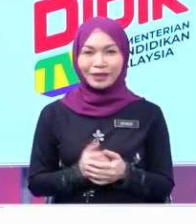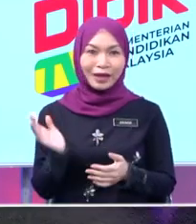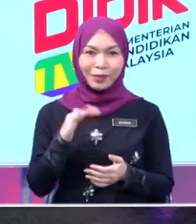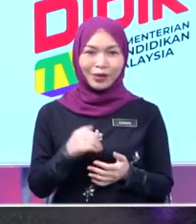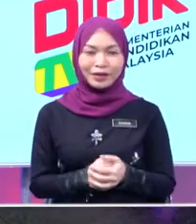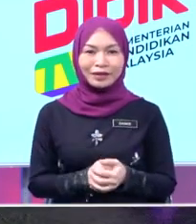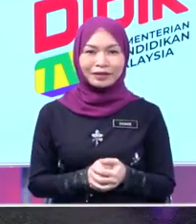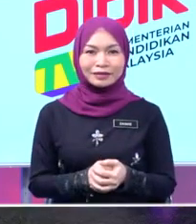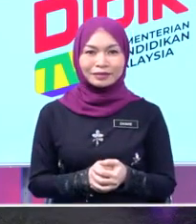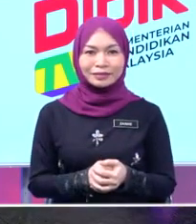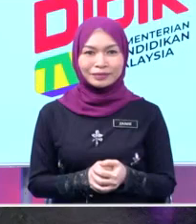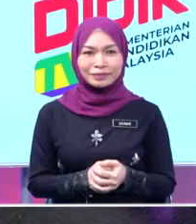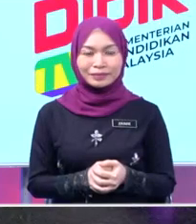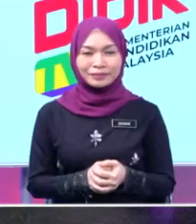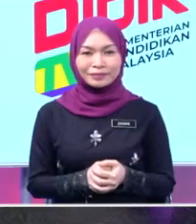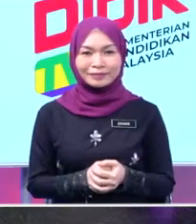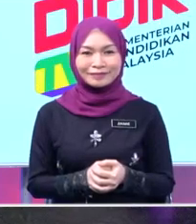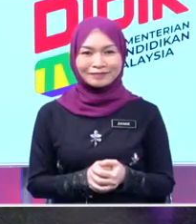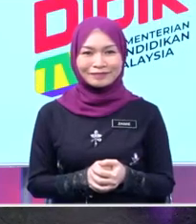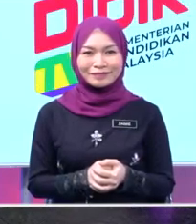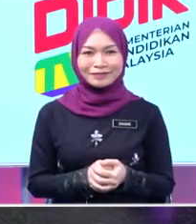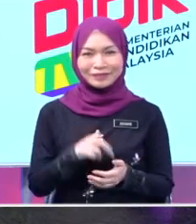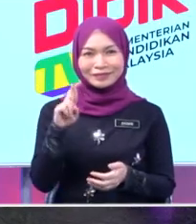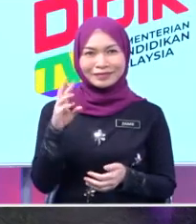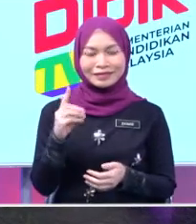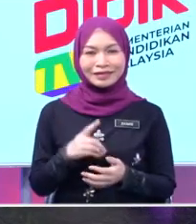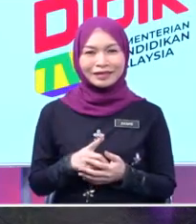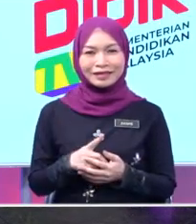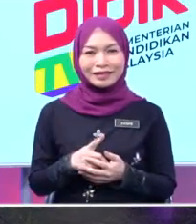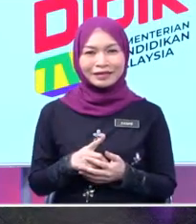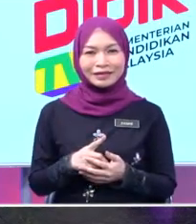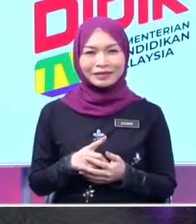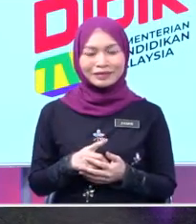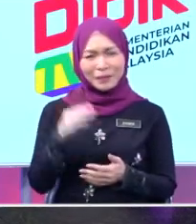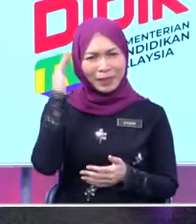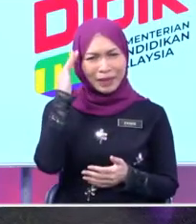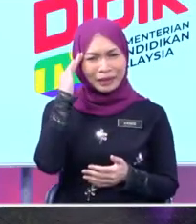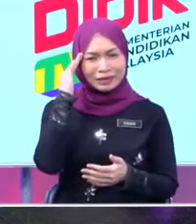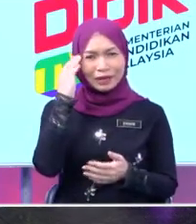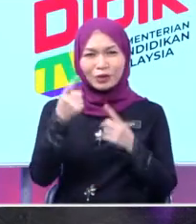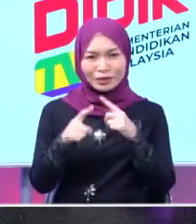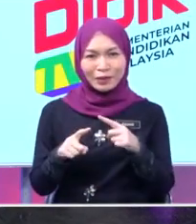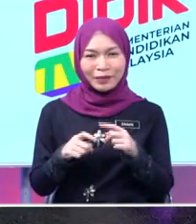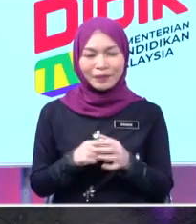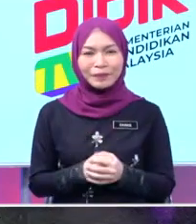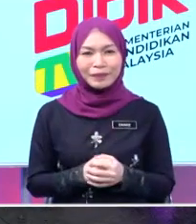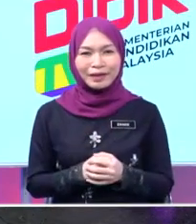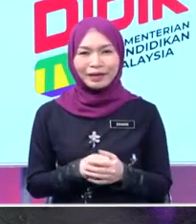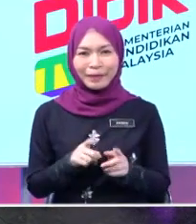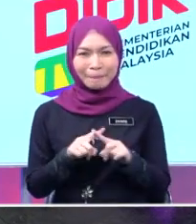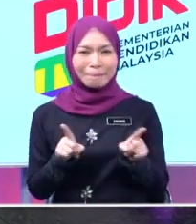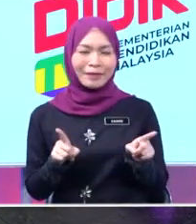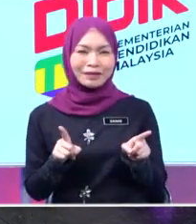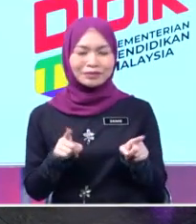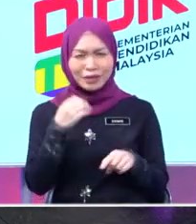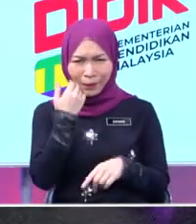think Ima? Arti is kind of, she's a very sweet girl. She knows all the answers, but she's a little bit shy. So let's talk with her this